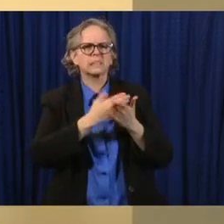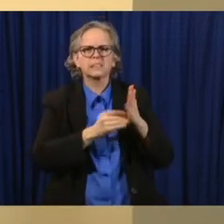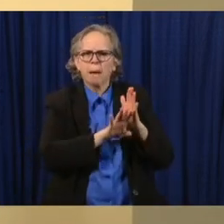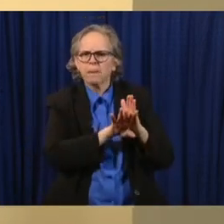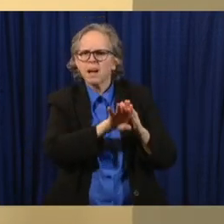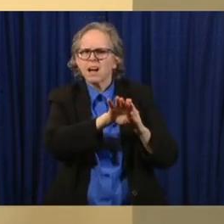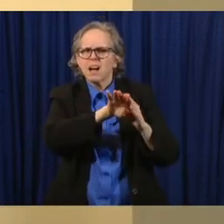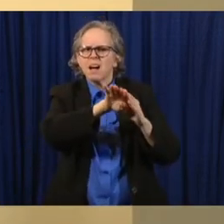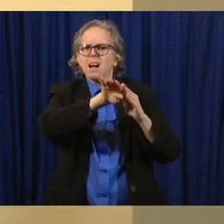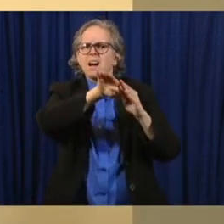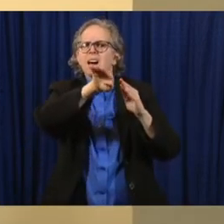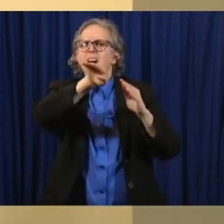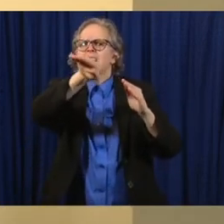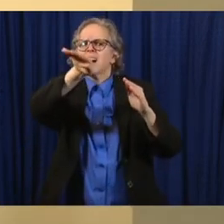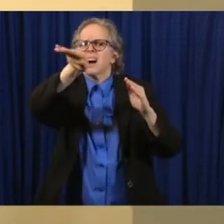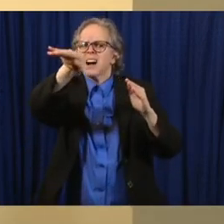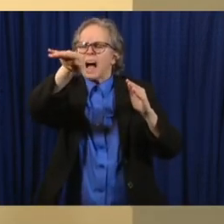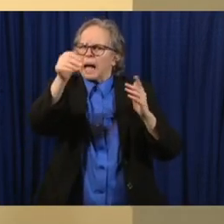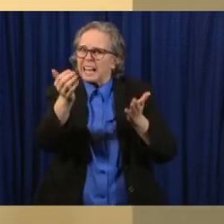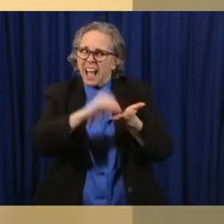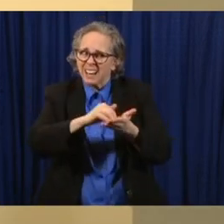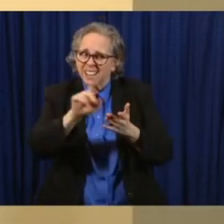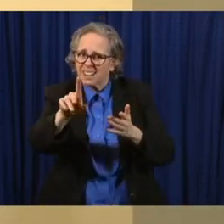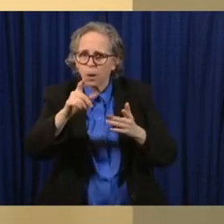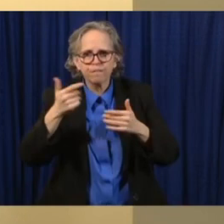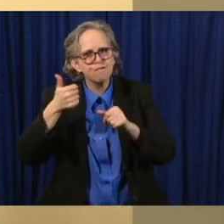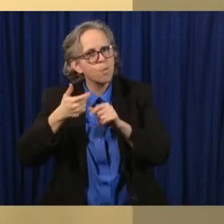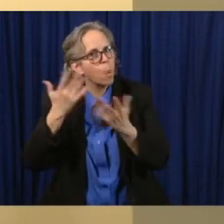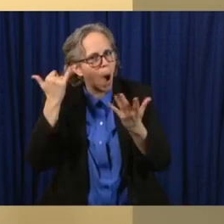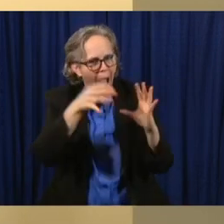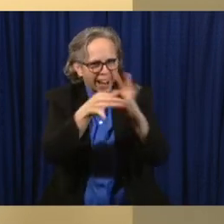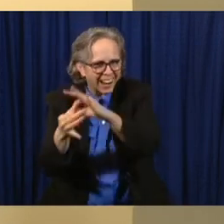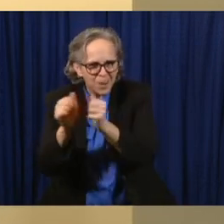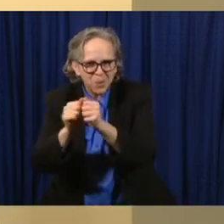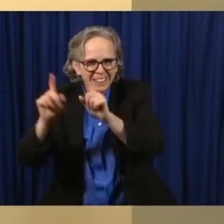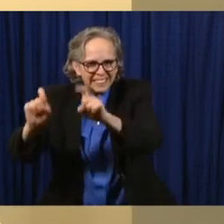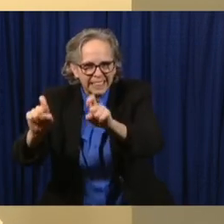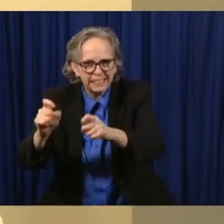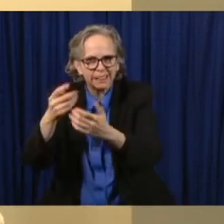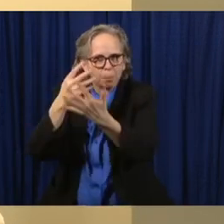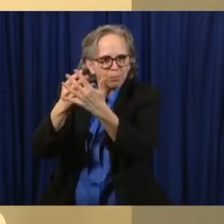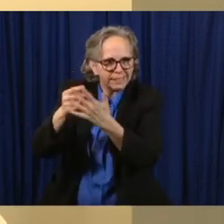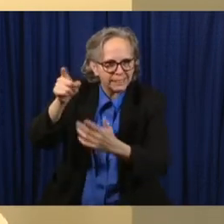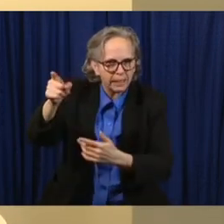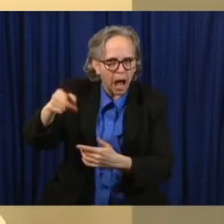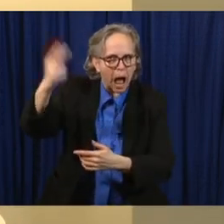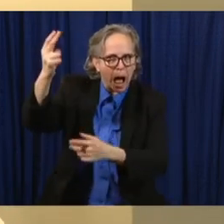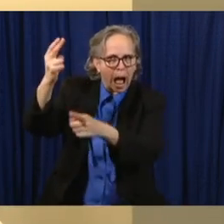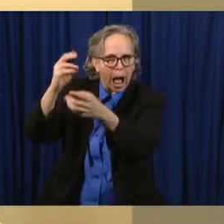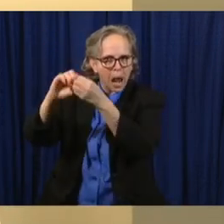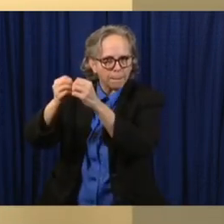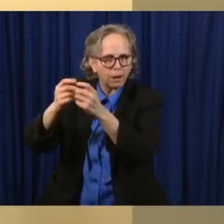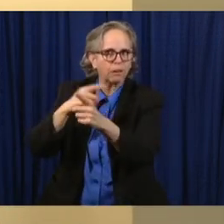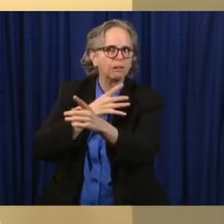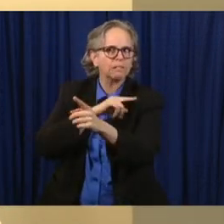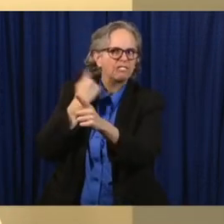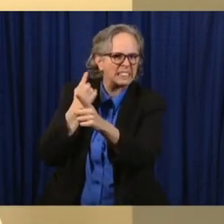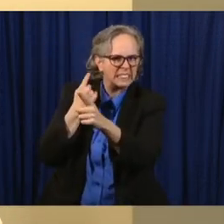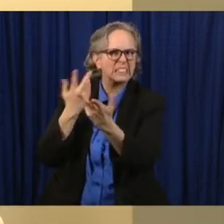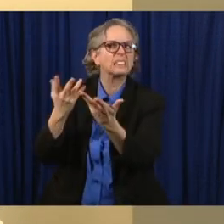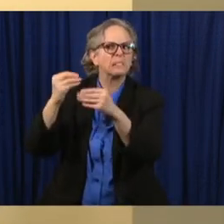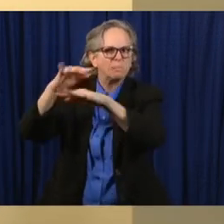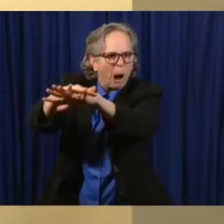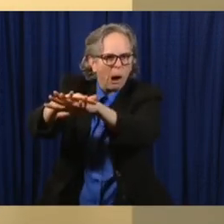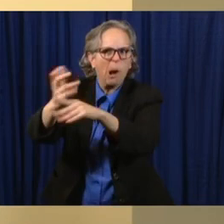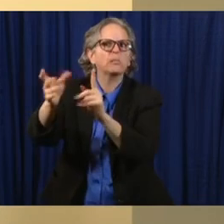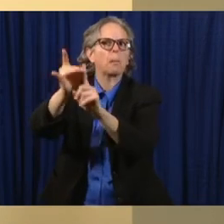going into high-risk areas, we still have very little testing, so we continue to try to target our